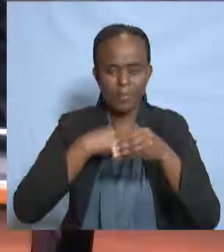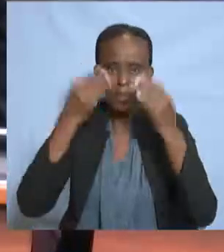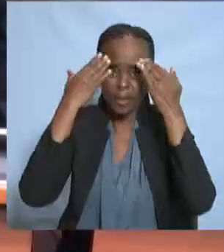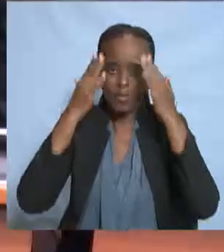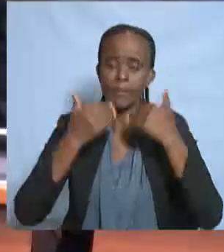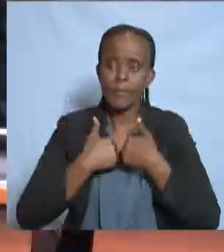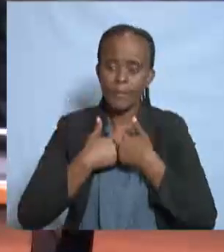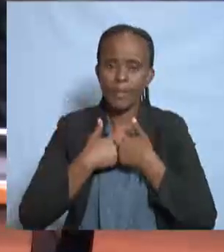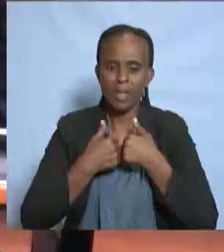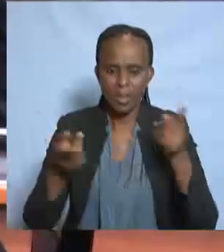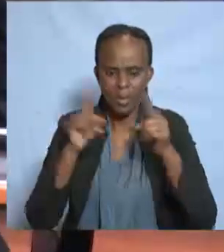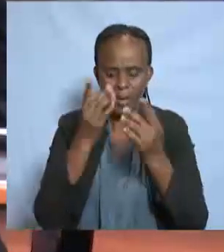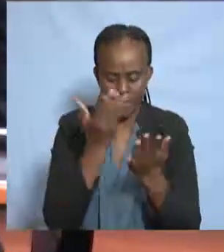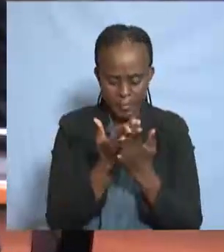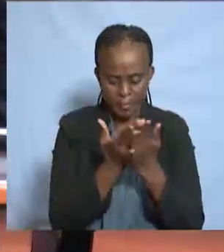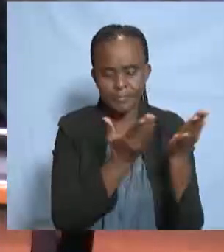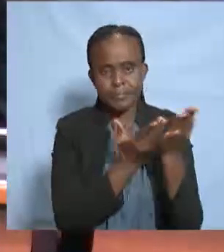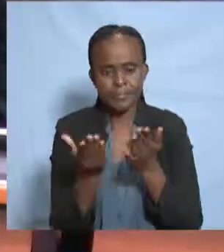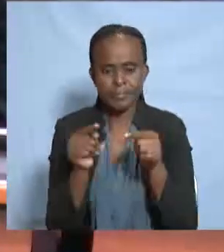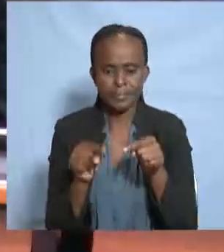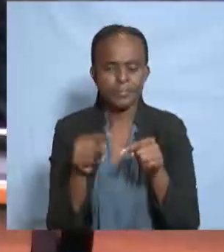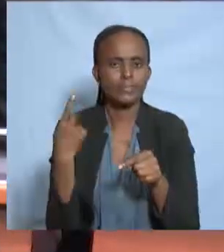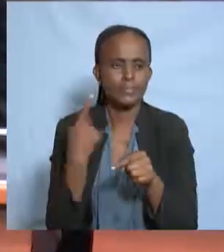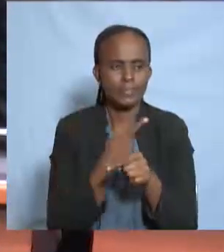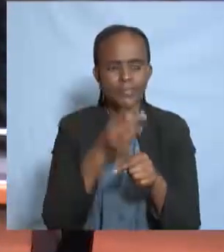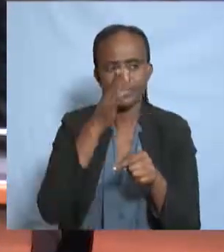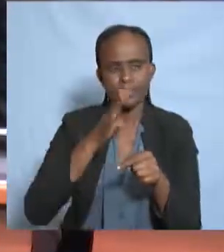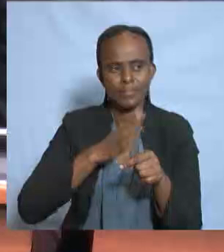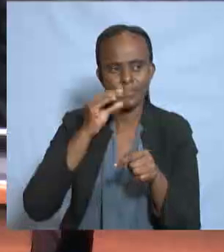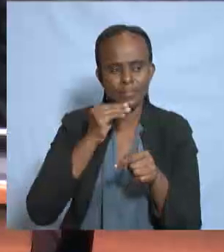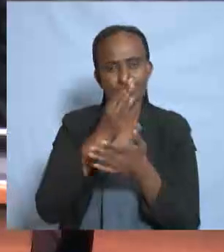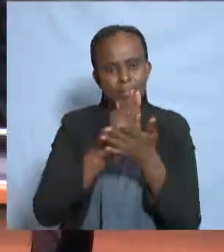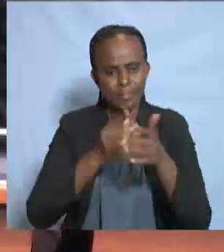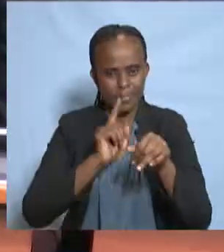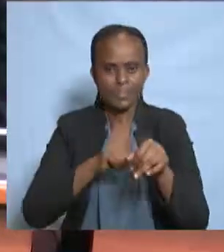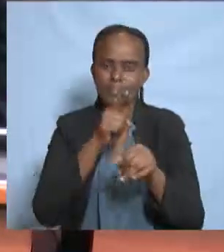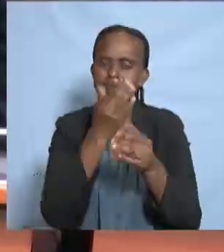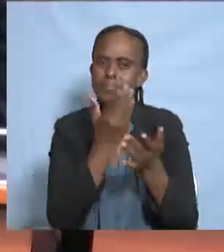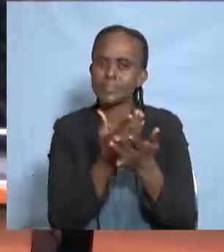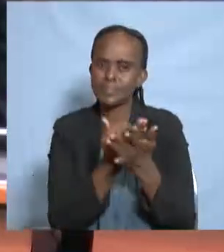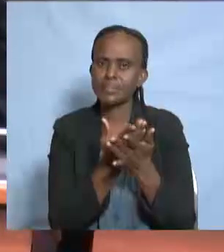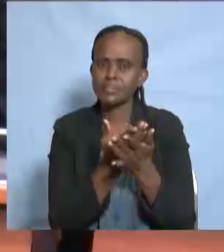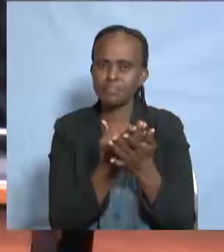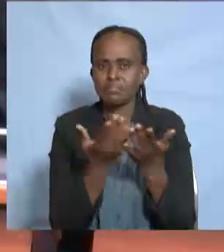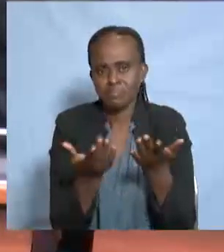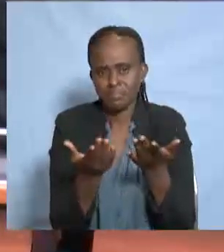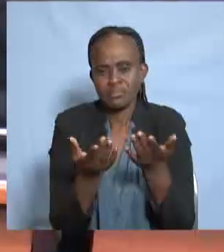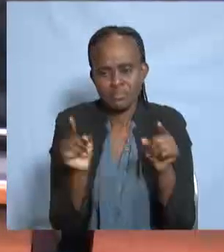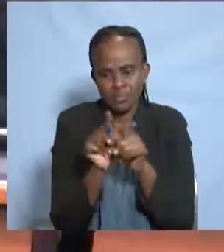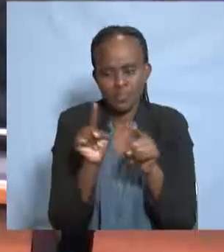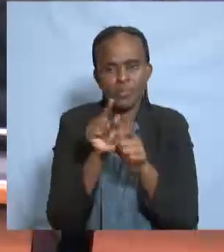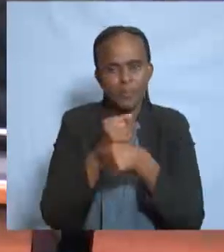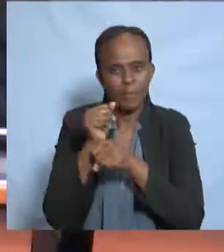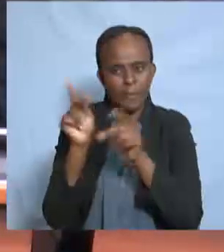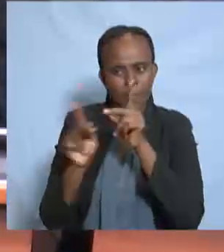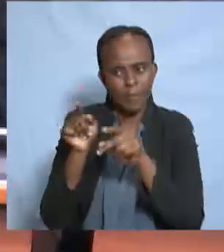that whenever motions come to this August House, Madam Speaker, sometimes the motions are ambiguous, resulting in